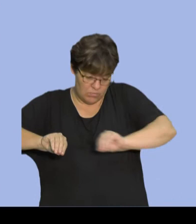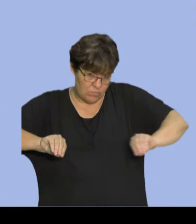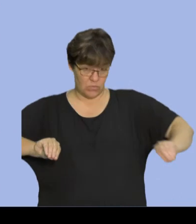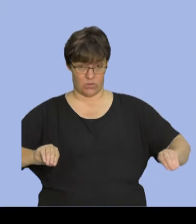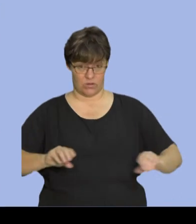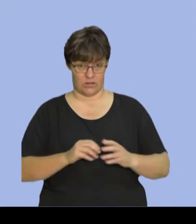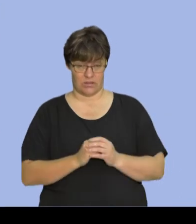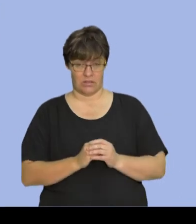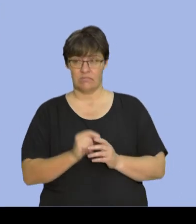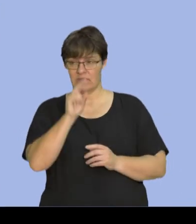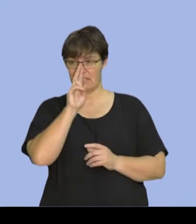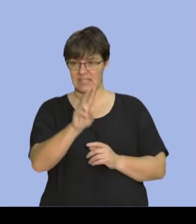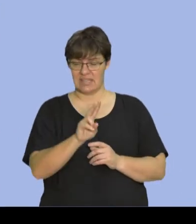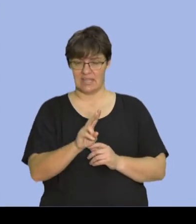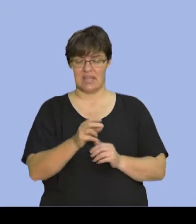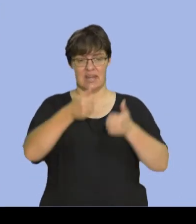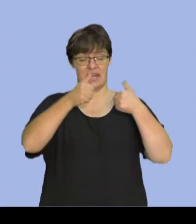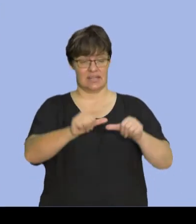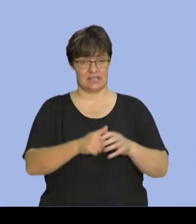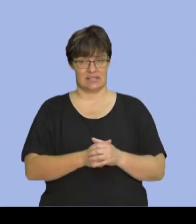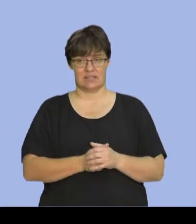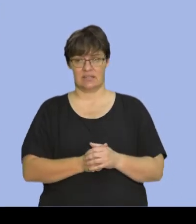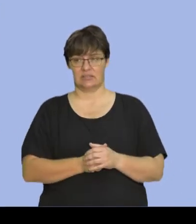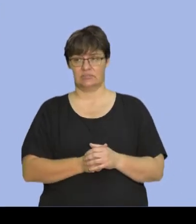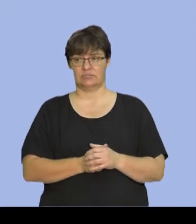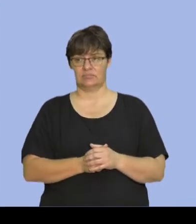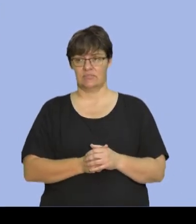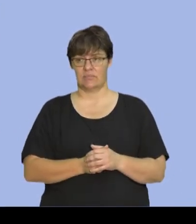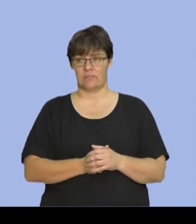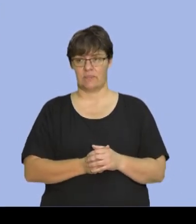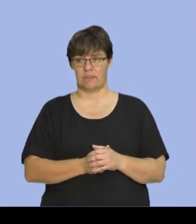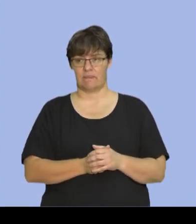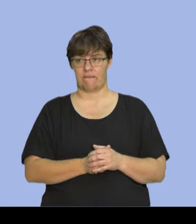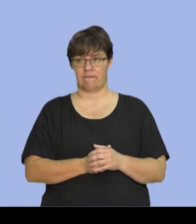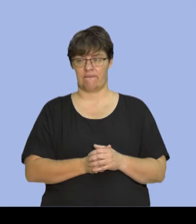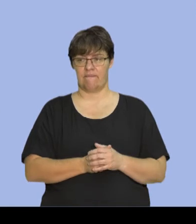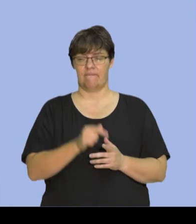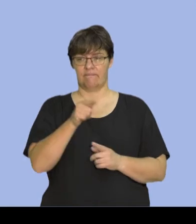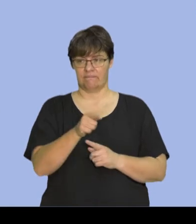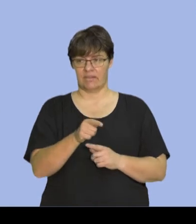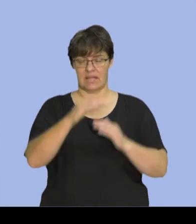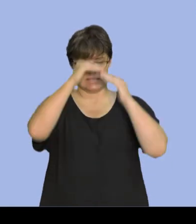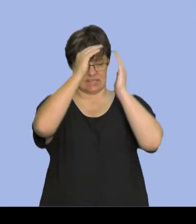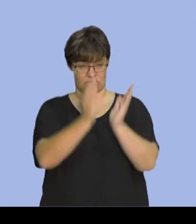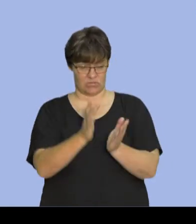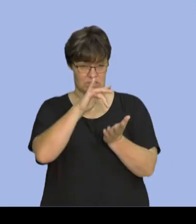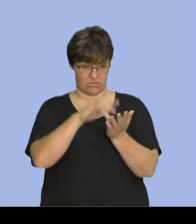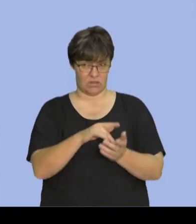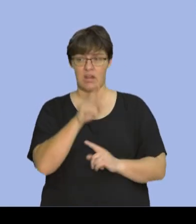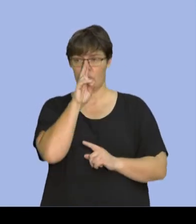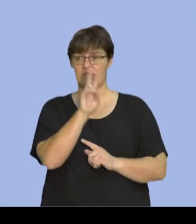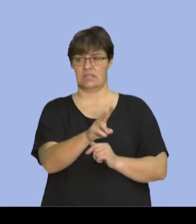as we see this in the next slide, we will see that that's the central equator, but we now see